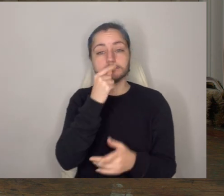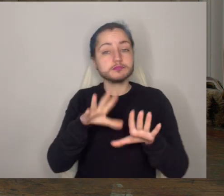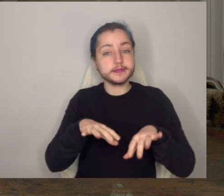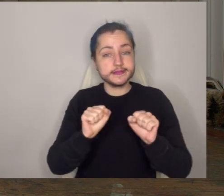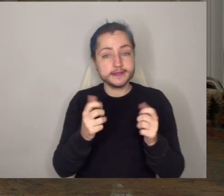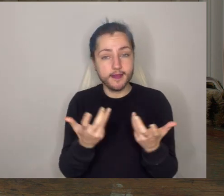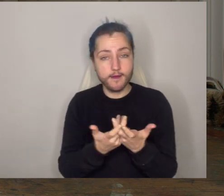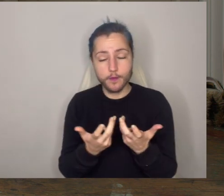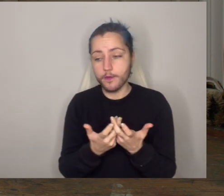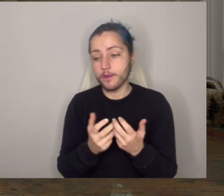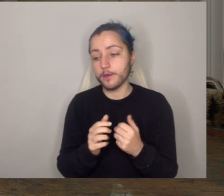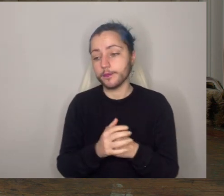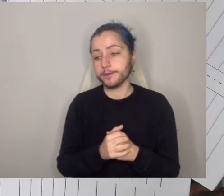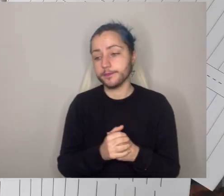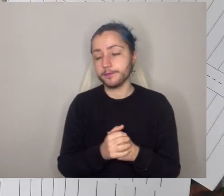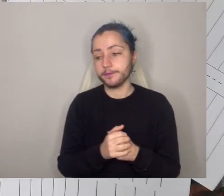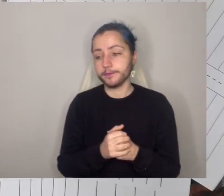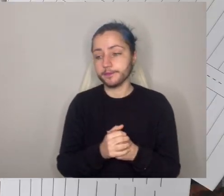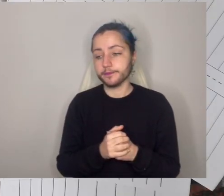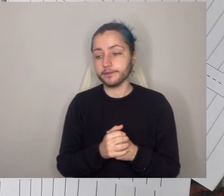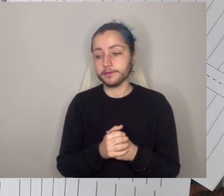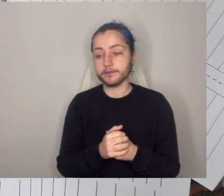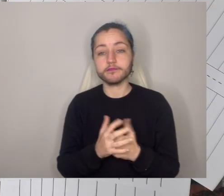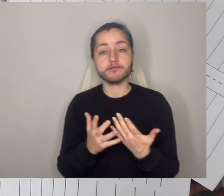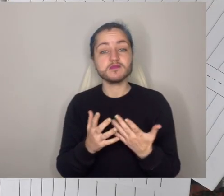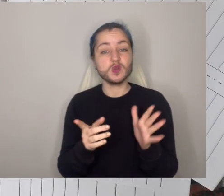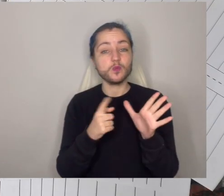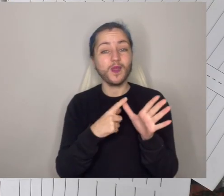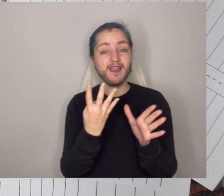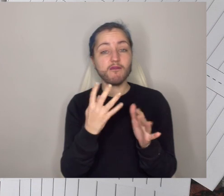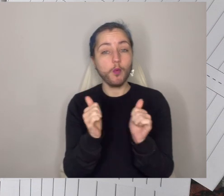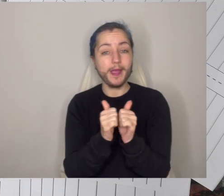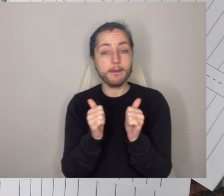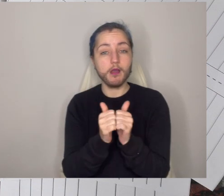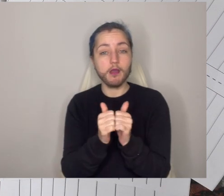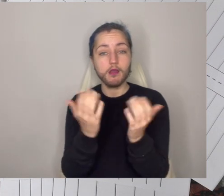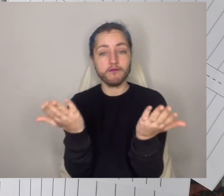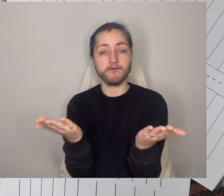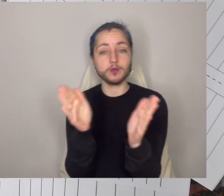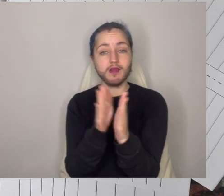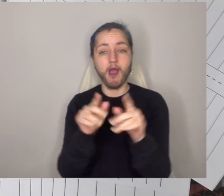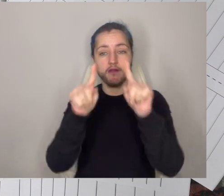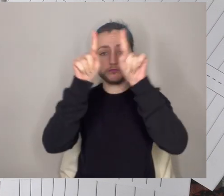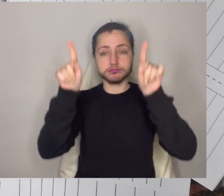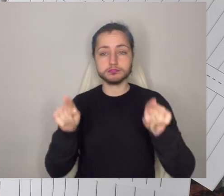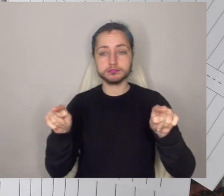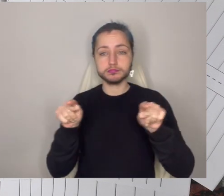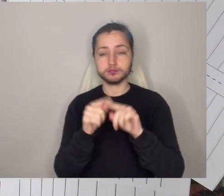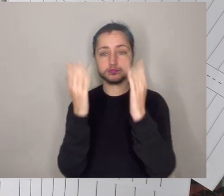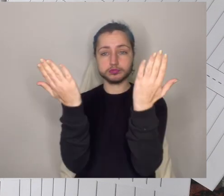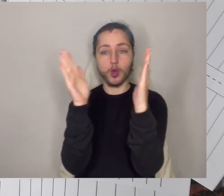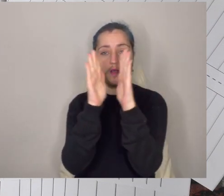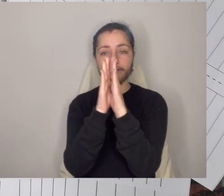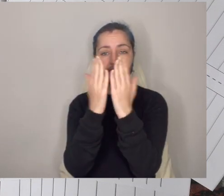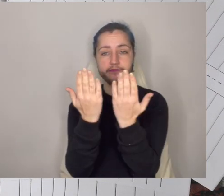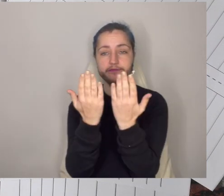You will need to start with A4 paper. Obviously, we're using scrap paper that's got stuff on the back just to save on paper.